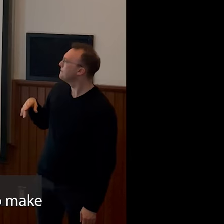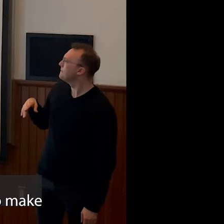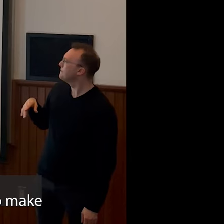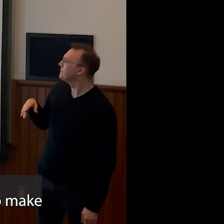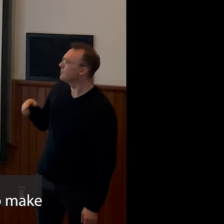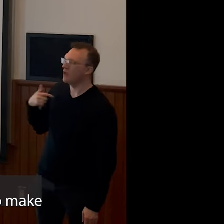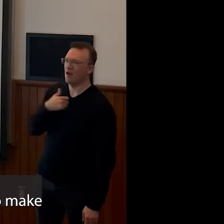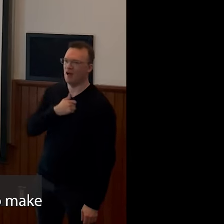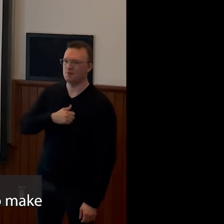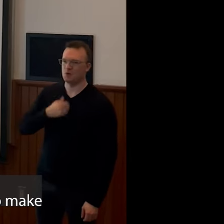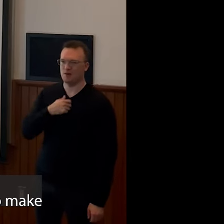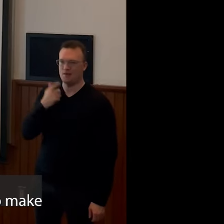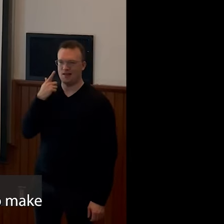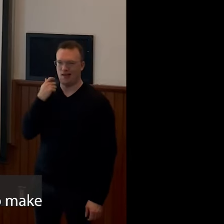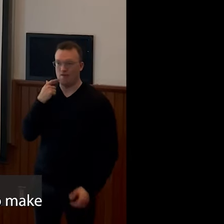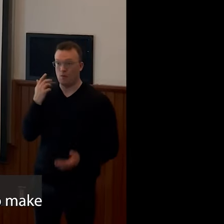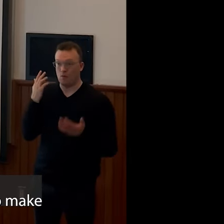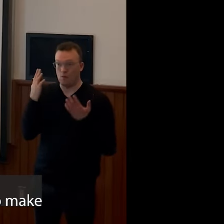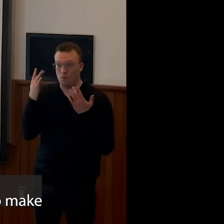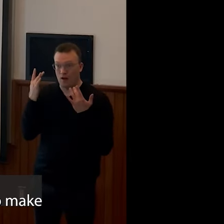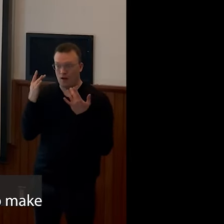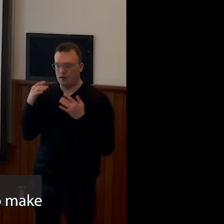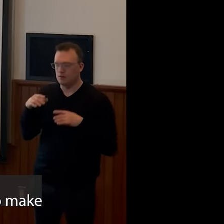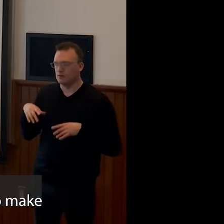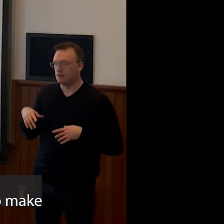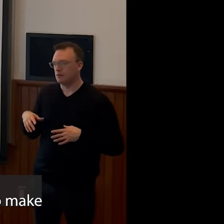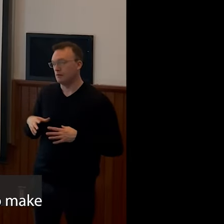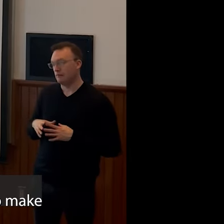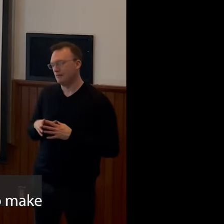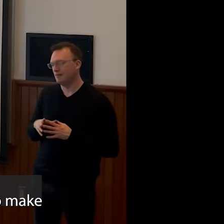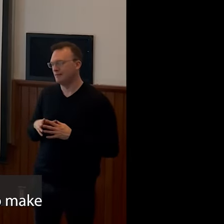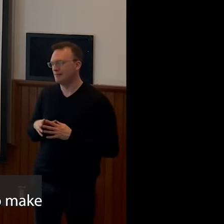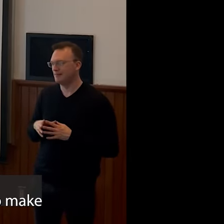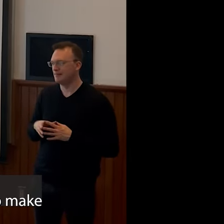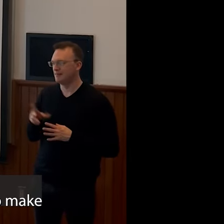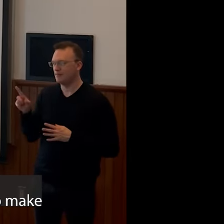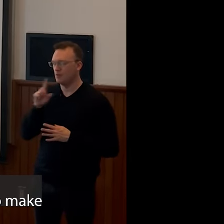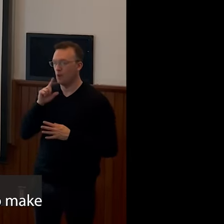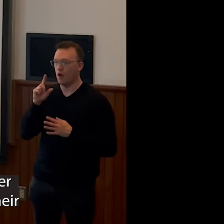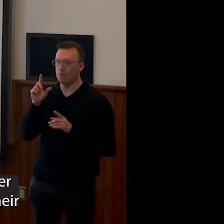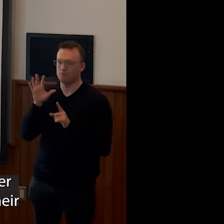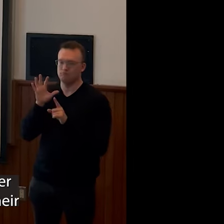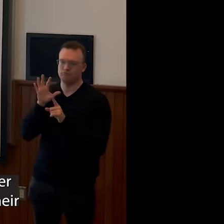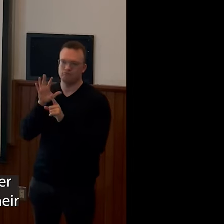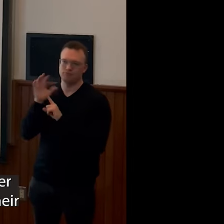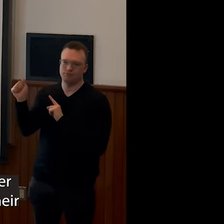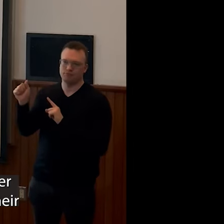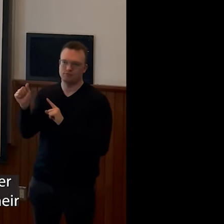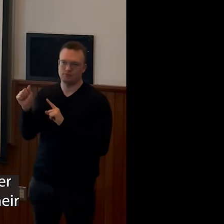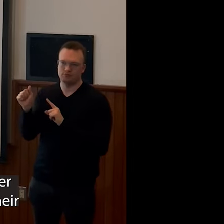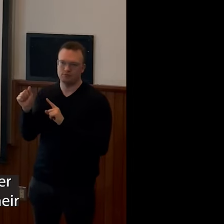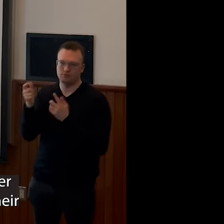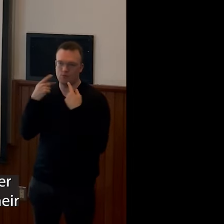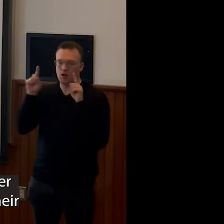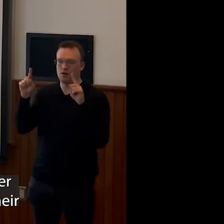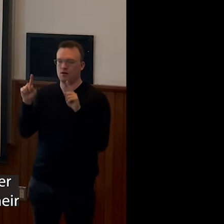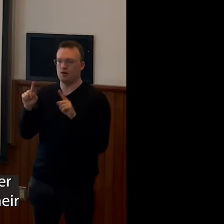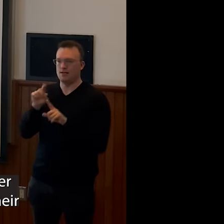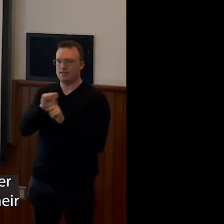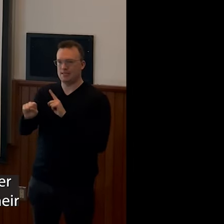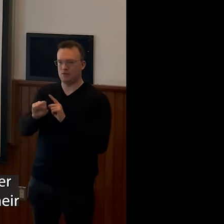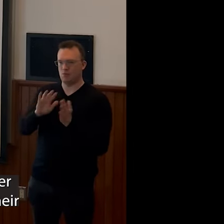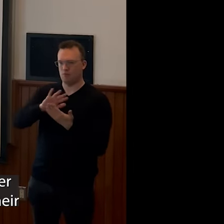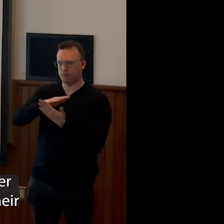I'm sorry I laughed because it was such a tremendous to make, to put these 10 cases